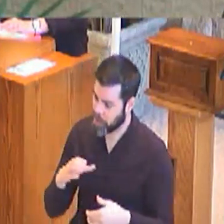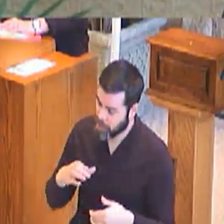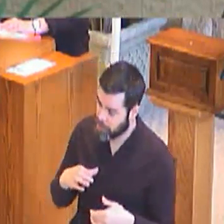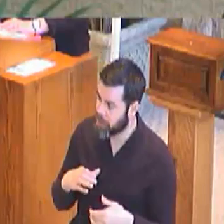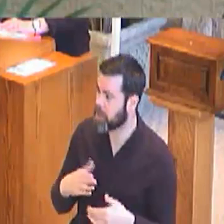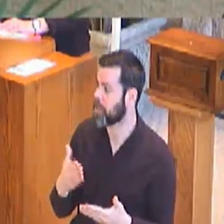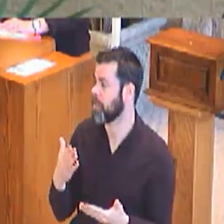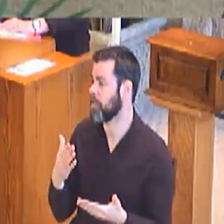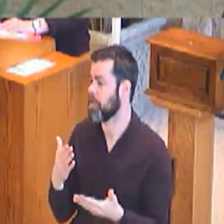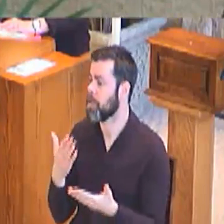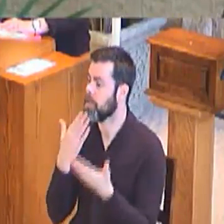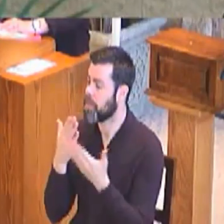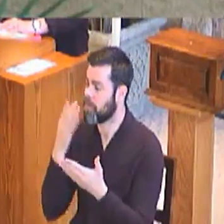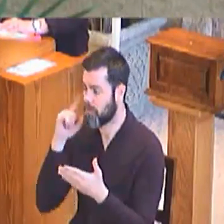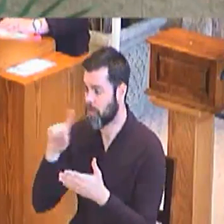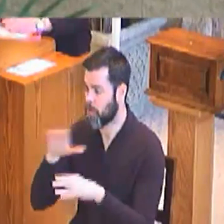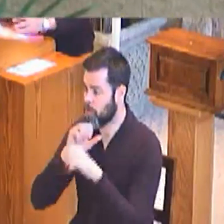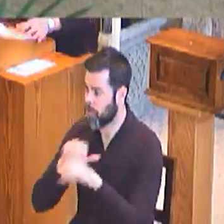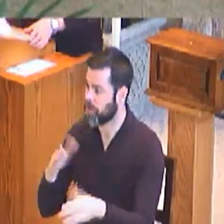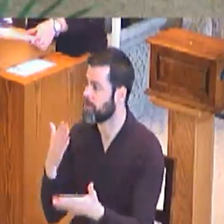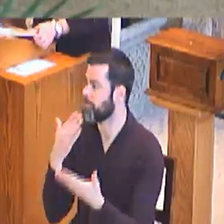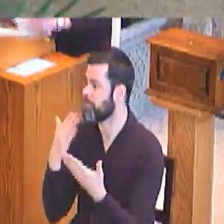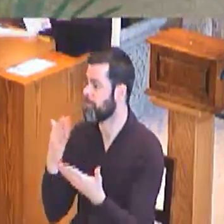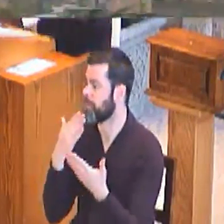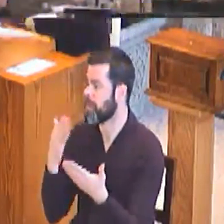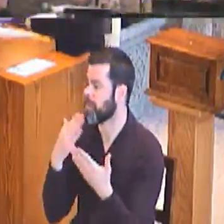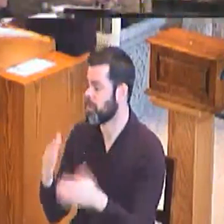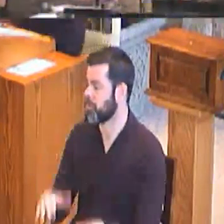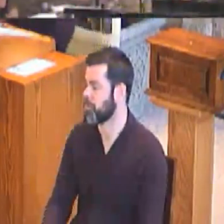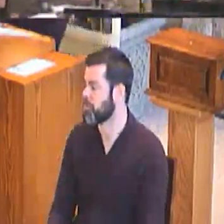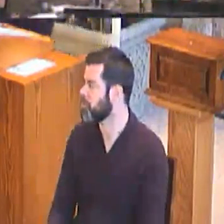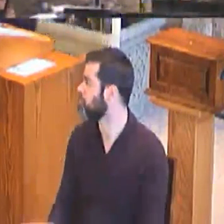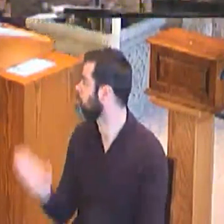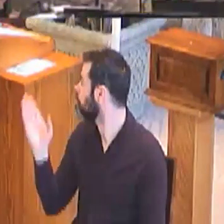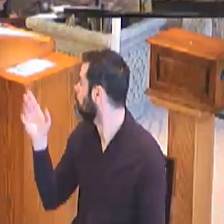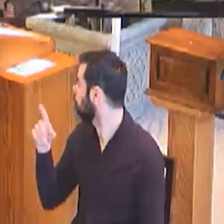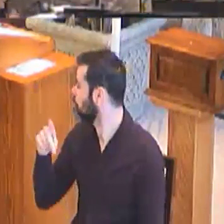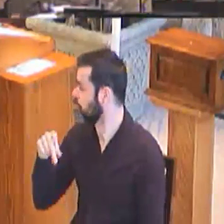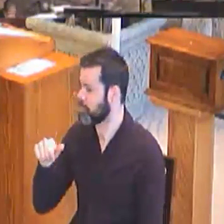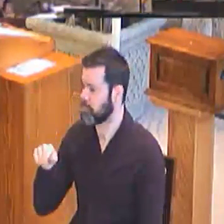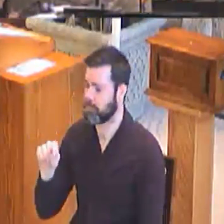and support. Thank you and blessings. Thank you, thank you, thank you, thank you.